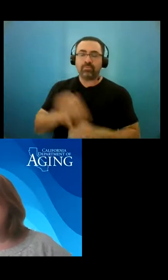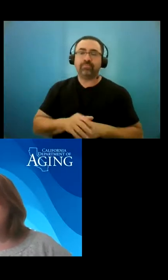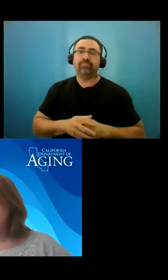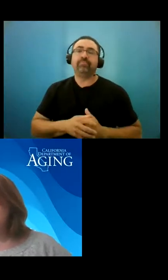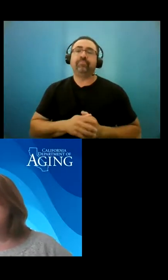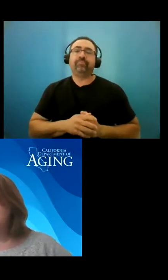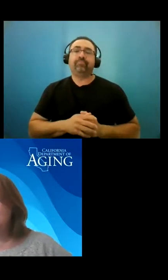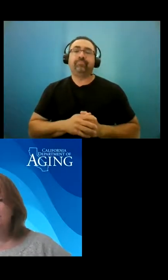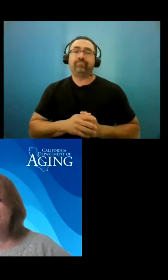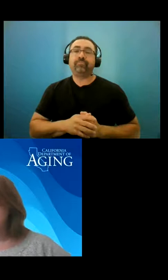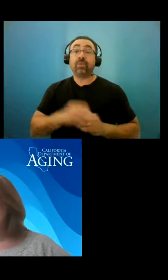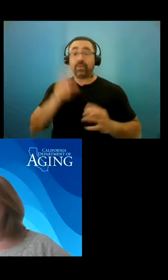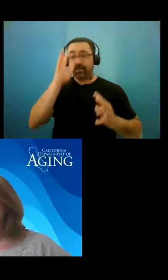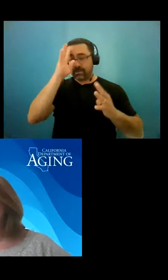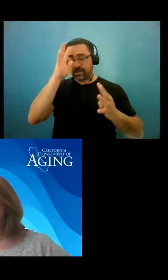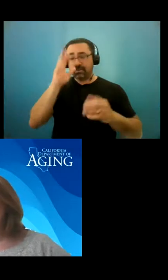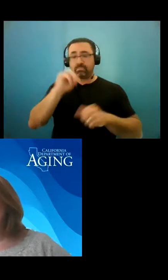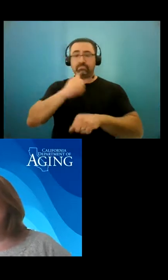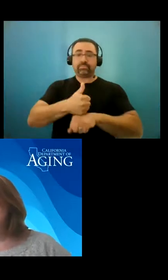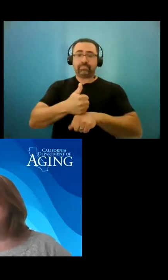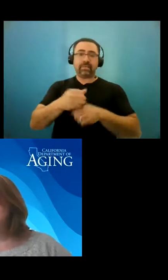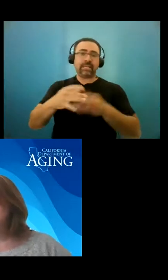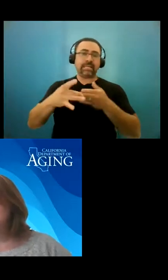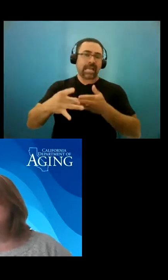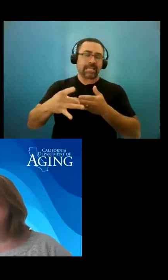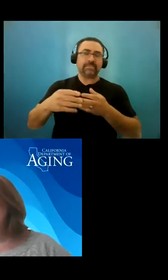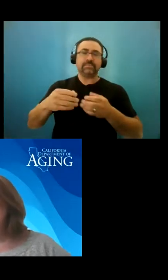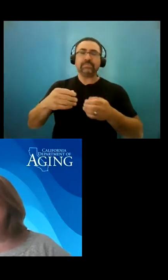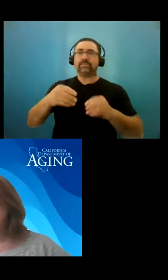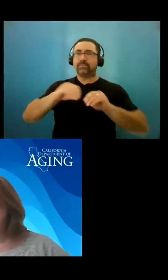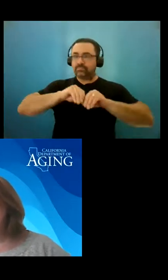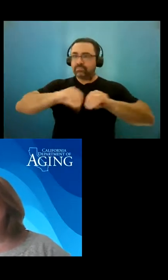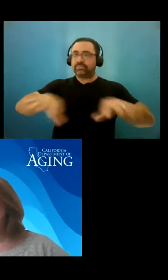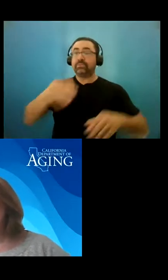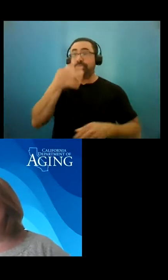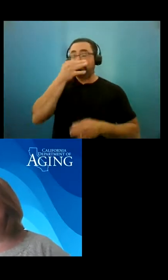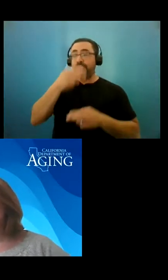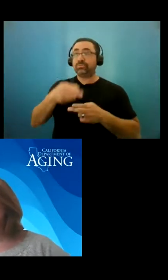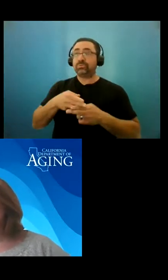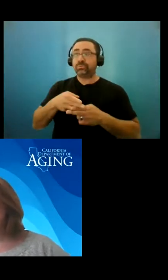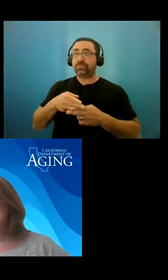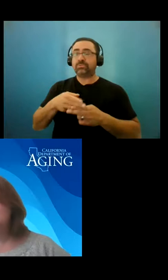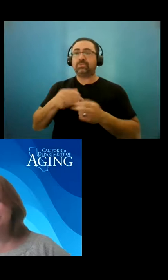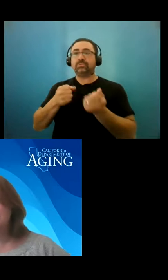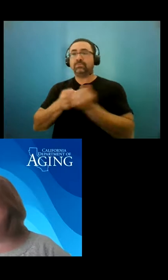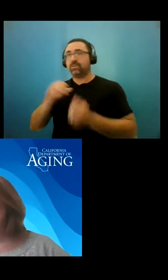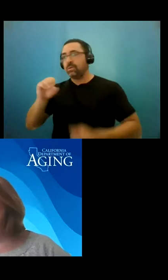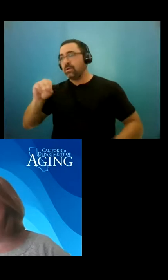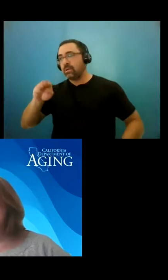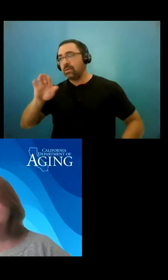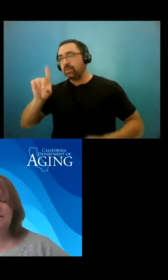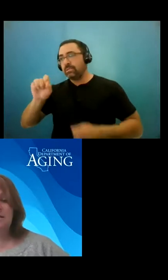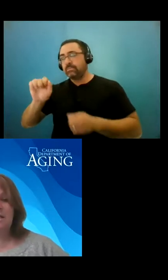are coming up with additional ombudsman guidance. It should be released soon, and it'll speak to ombudsman returning to